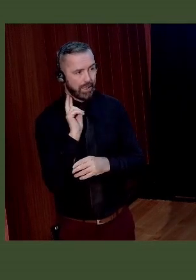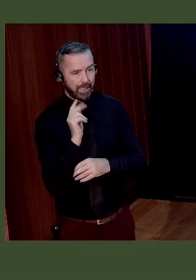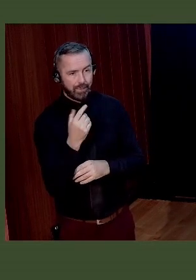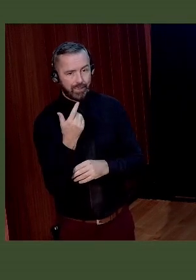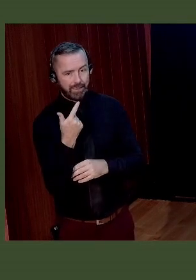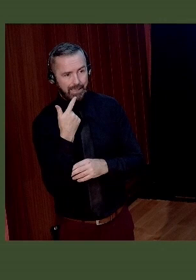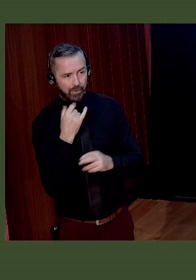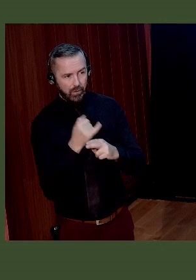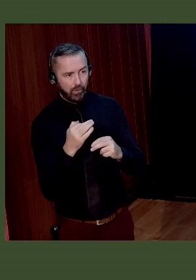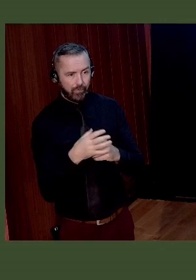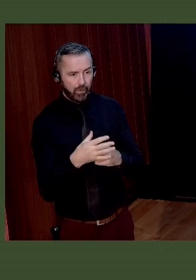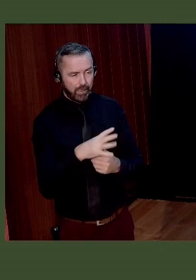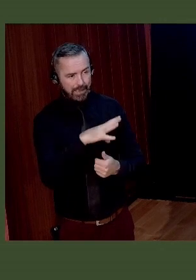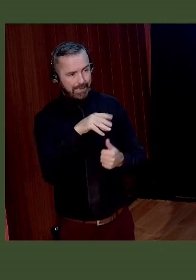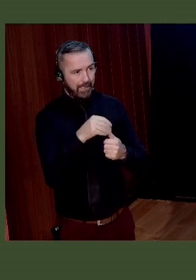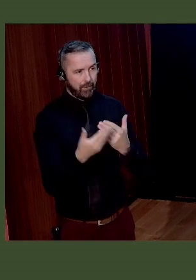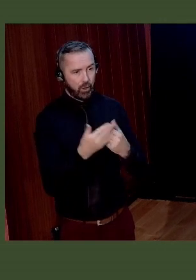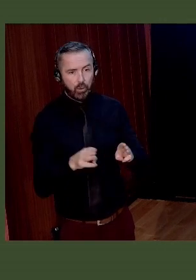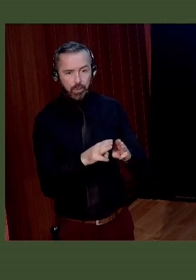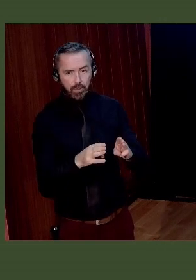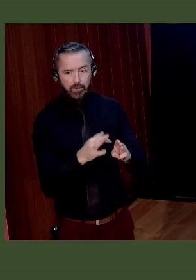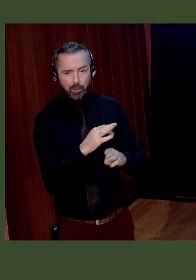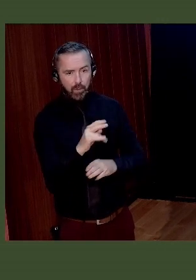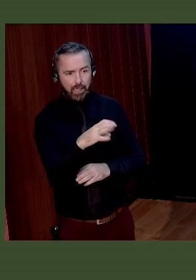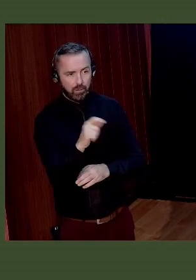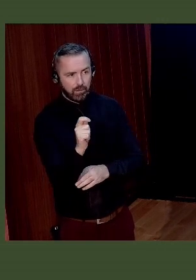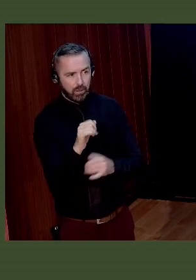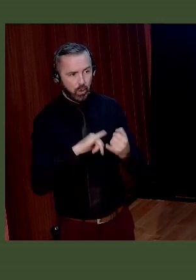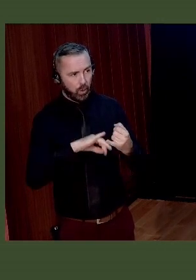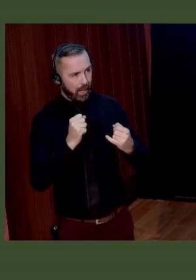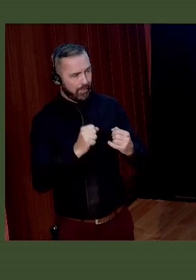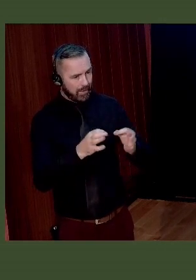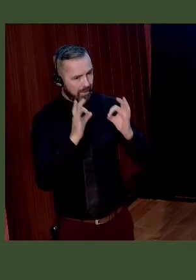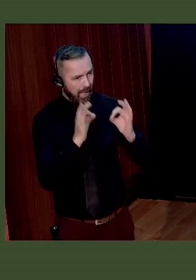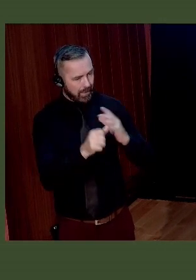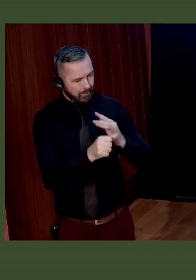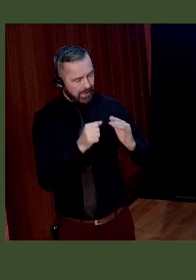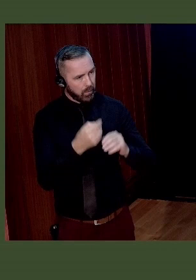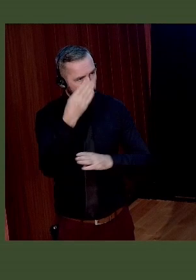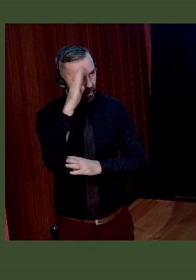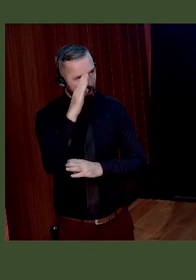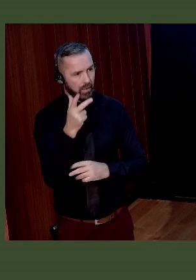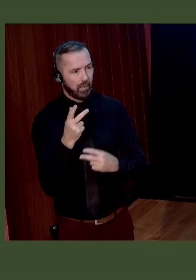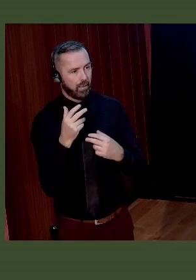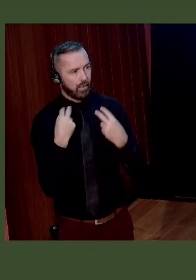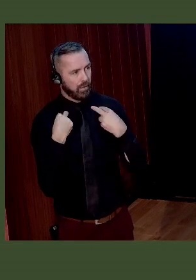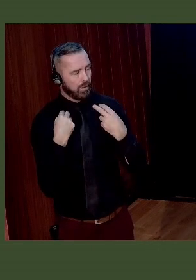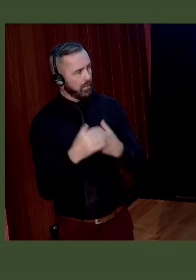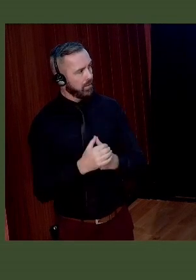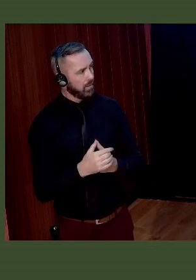Irish, for gifted young people from the Gaeltacht and from the Gaeltacht who had an excellent command of Irish. It was a free